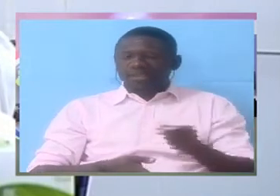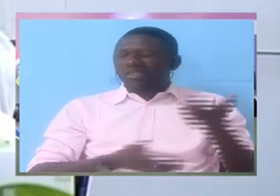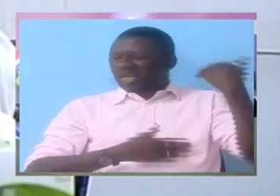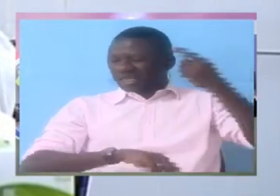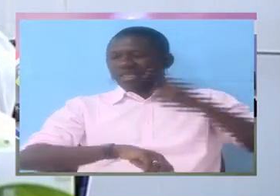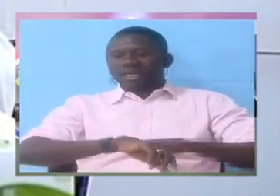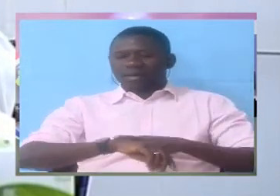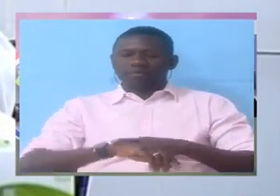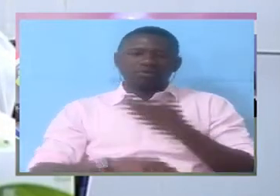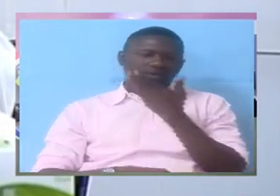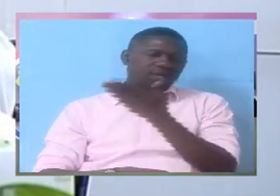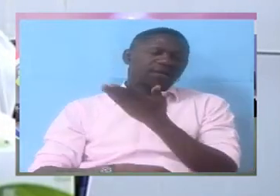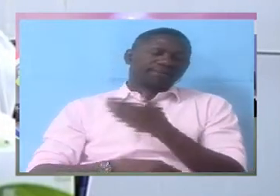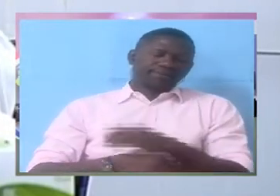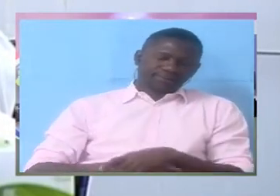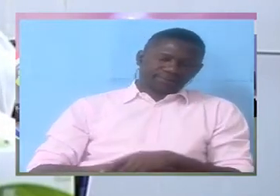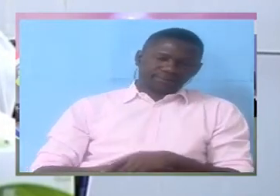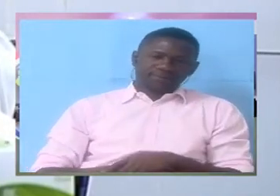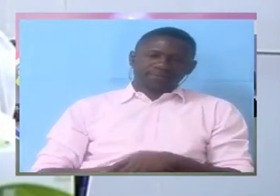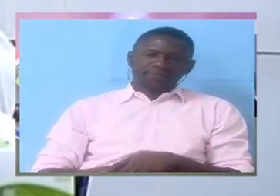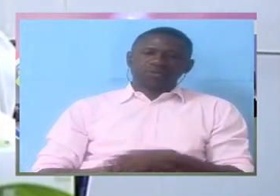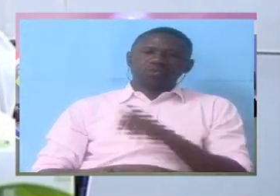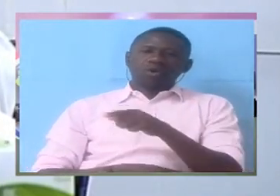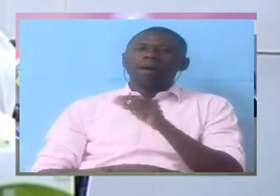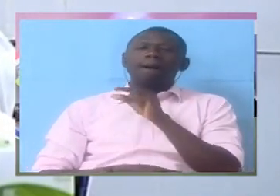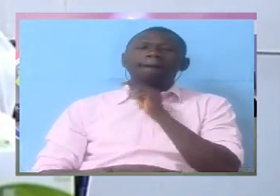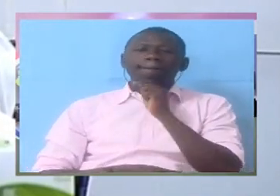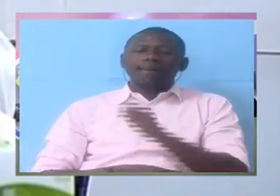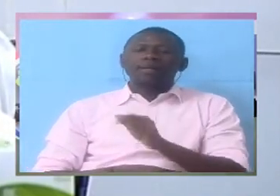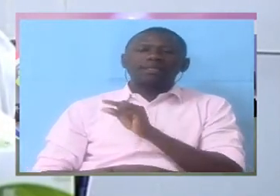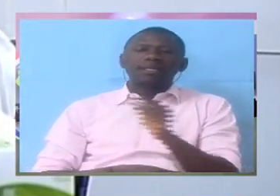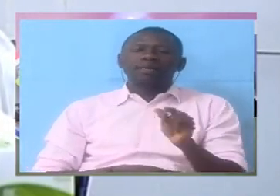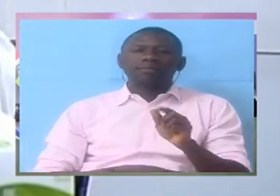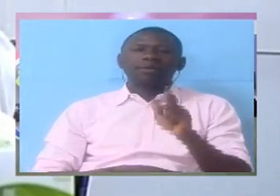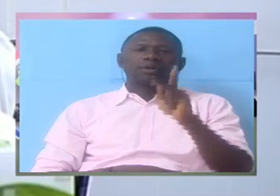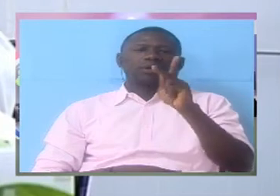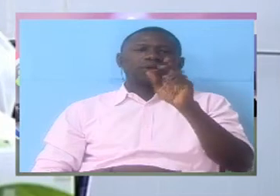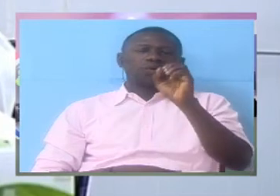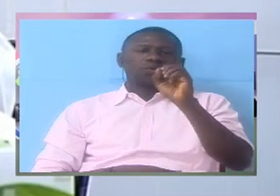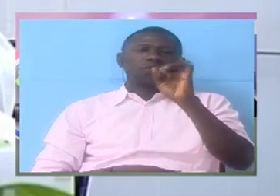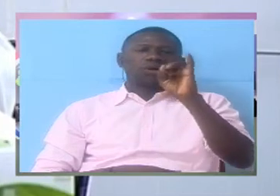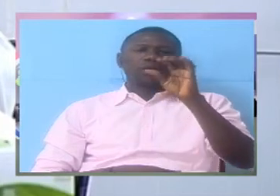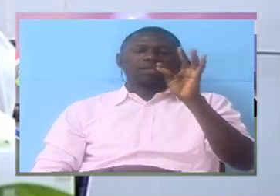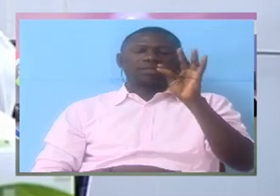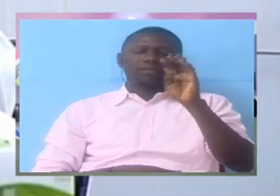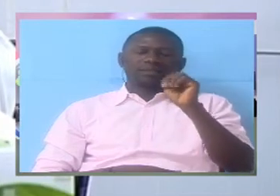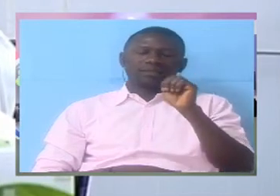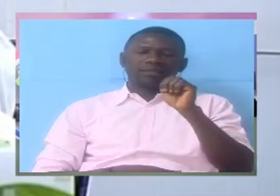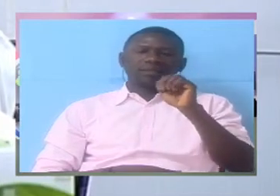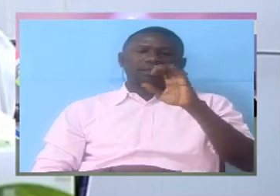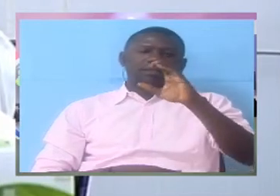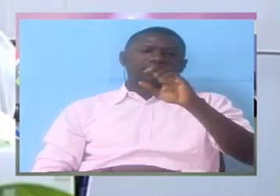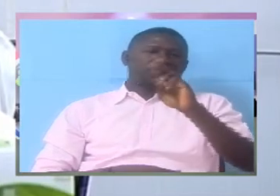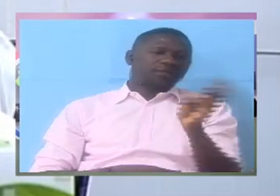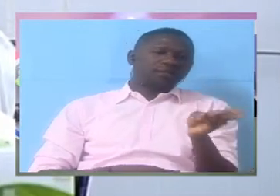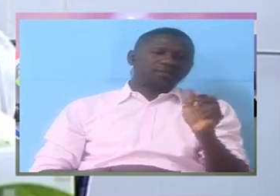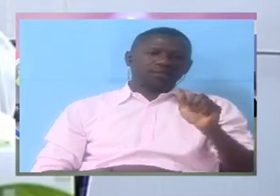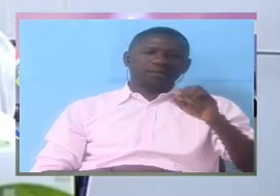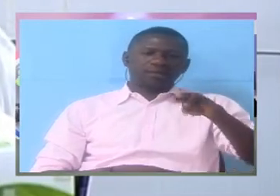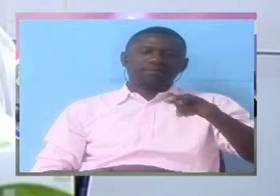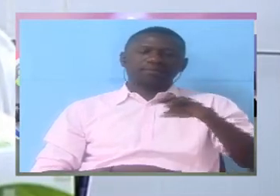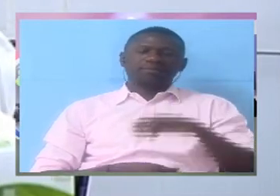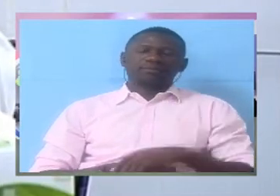Butembo ala parliamentary secretary. Was one Mr. Kwet Cham. Kafumeye Mr. Kwet Cham. Then I went to